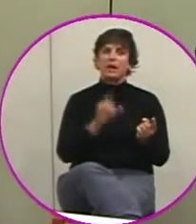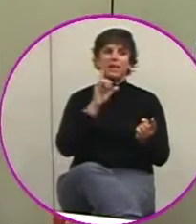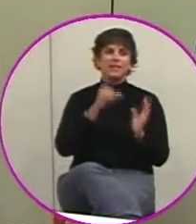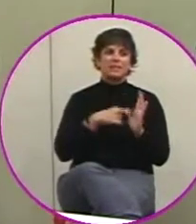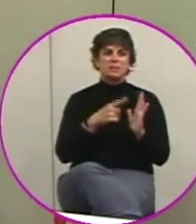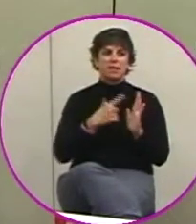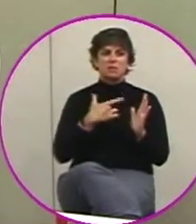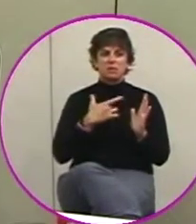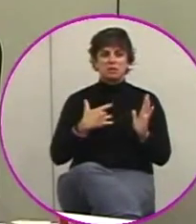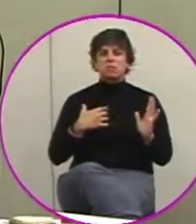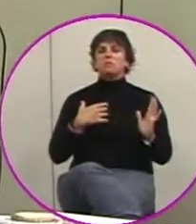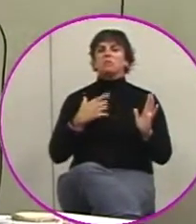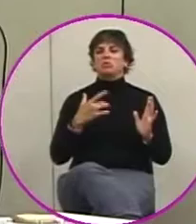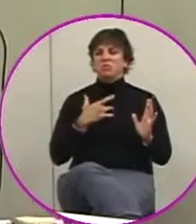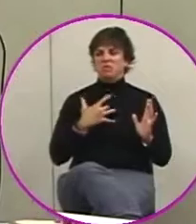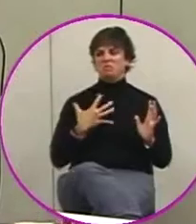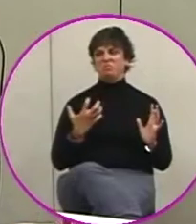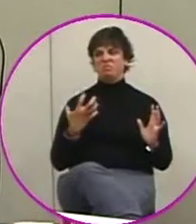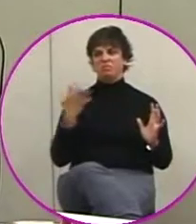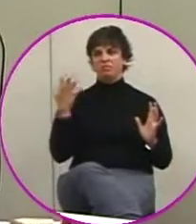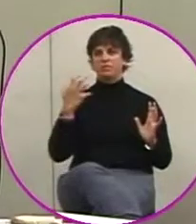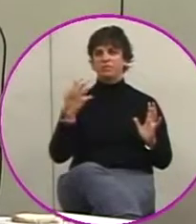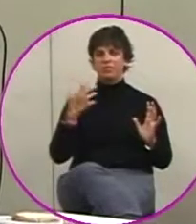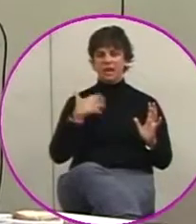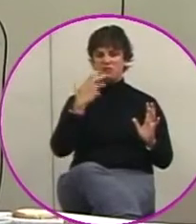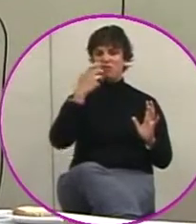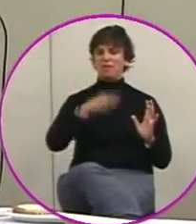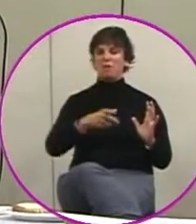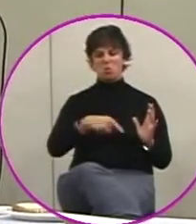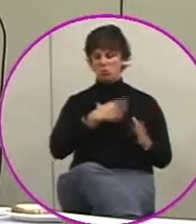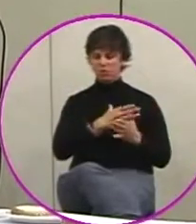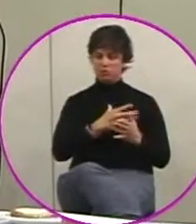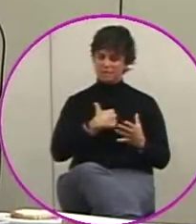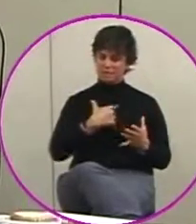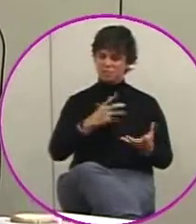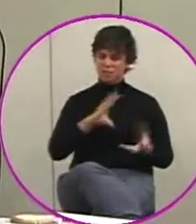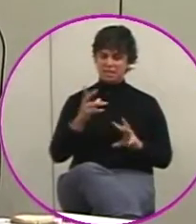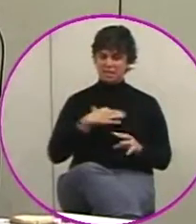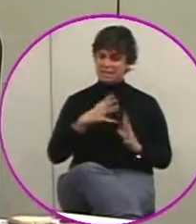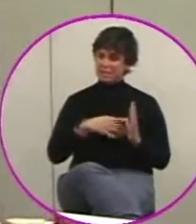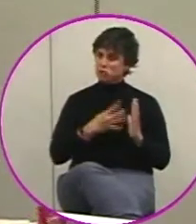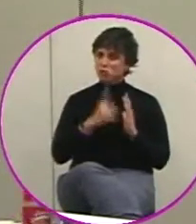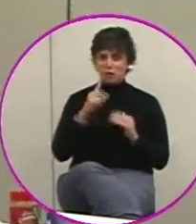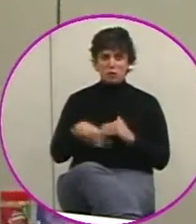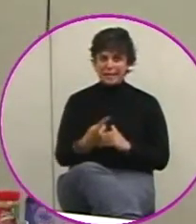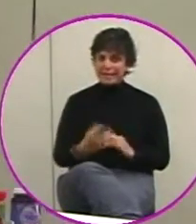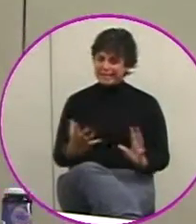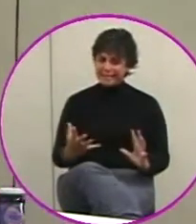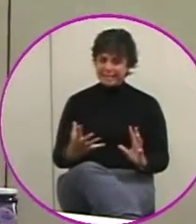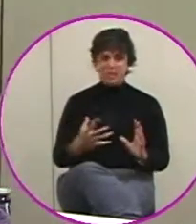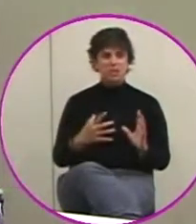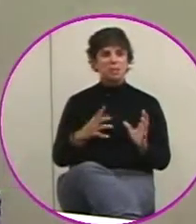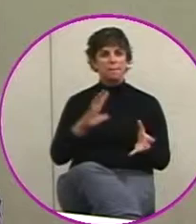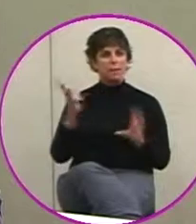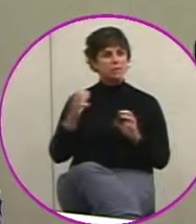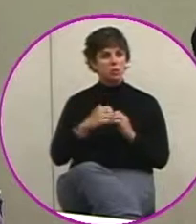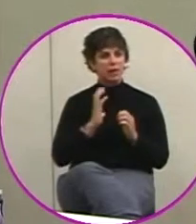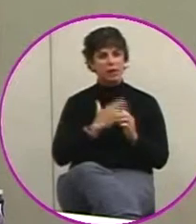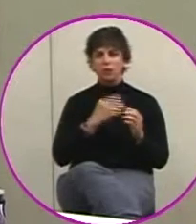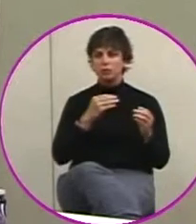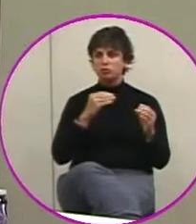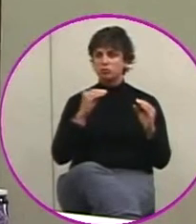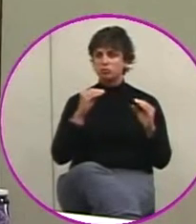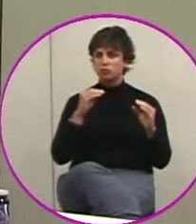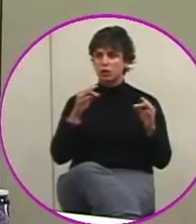grudges. Right? We're angry at them. They irritated us. They messed up our schedule for the day. They messed with our instruction. We